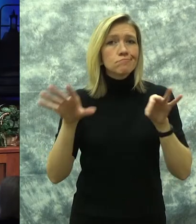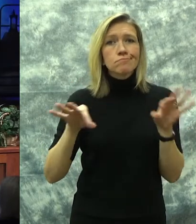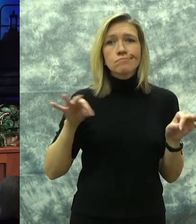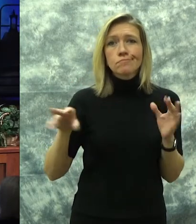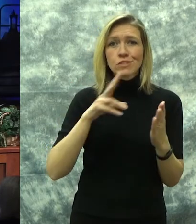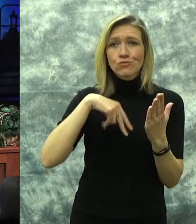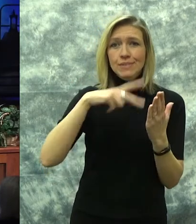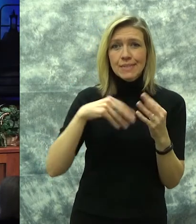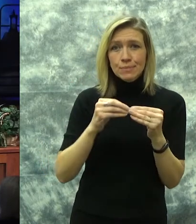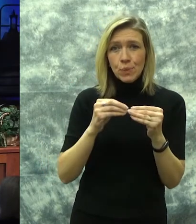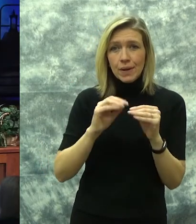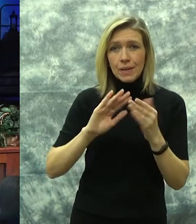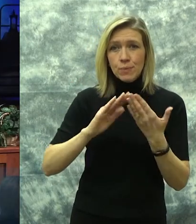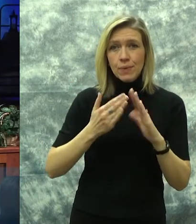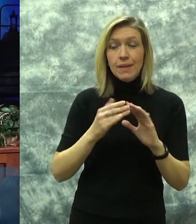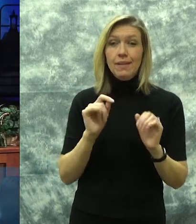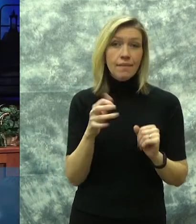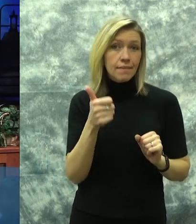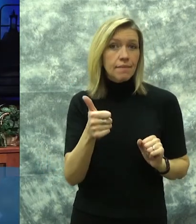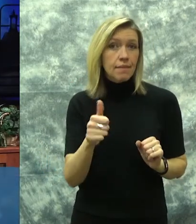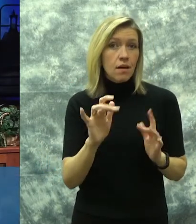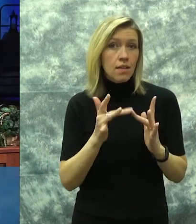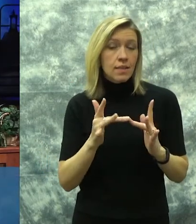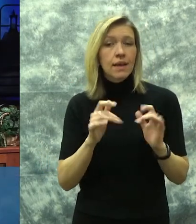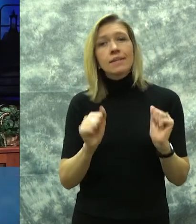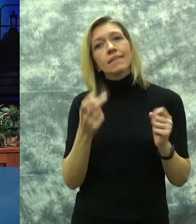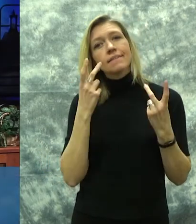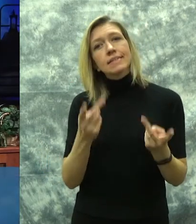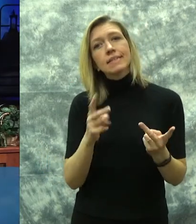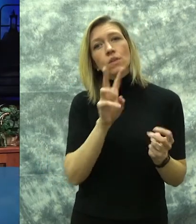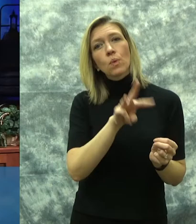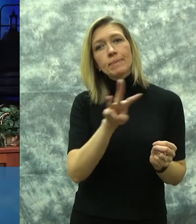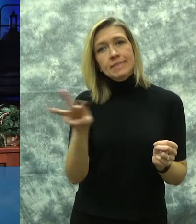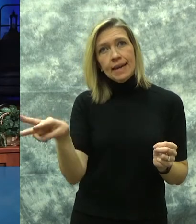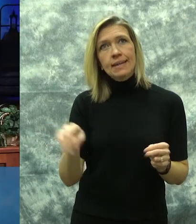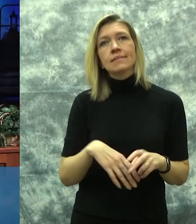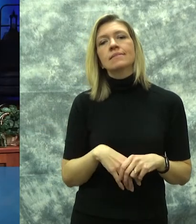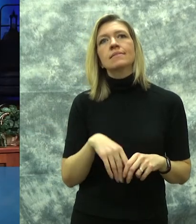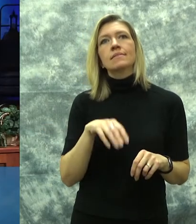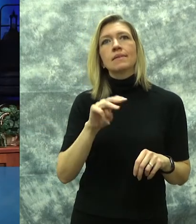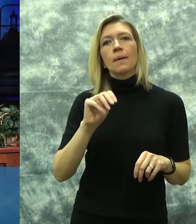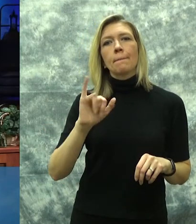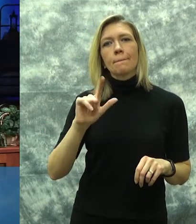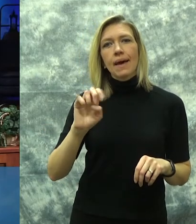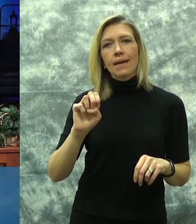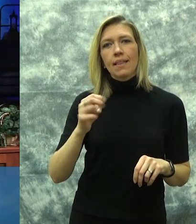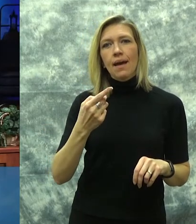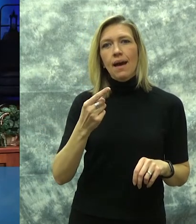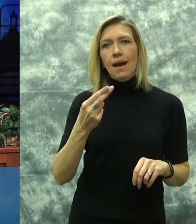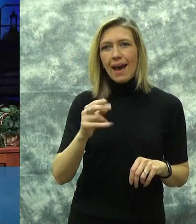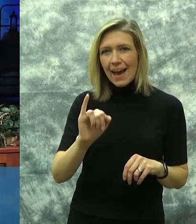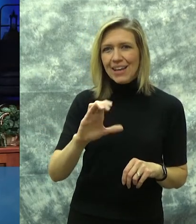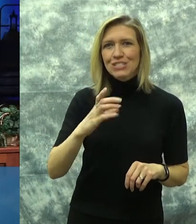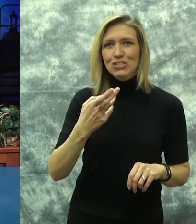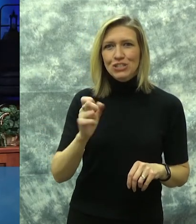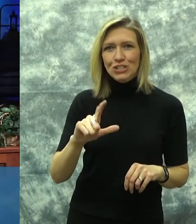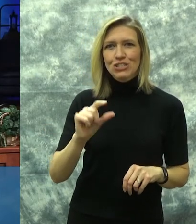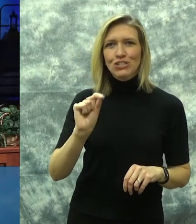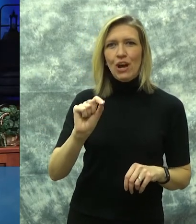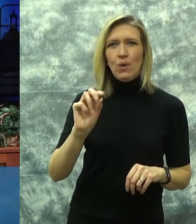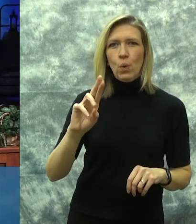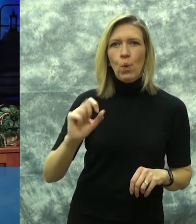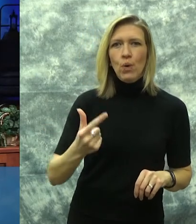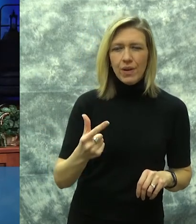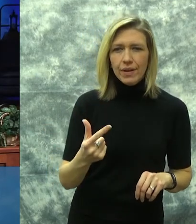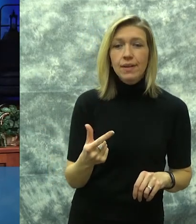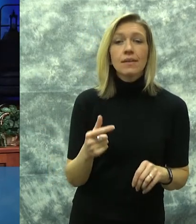you're online, you can go to our website at milehighchurch.org and learn more about us there. Our practitioner prayer partners are definitely